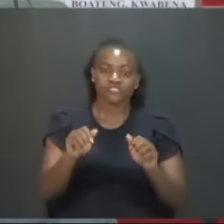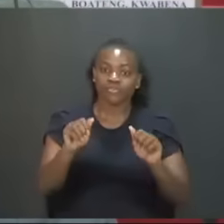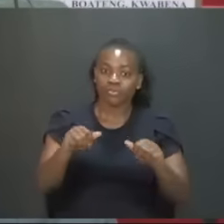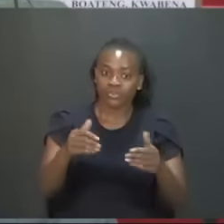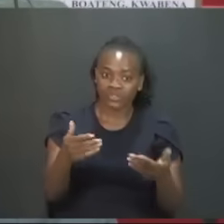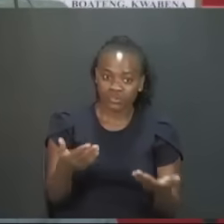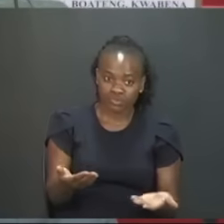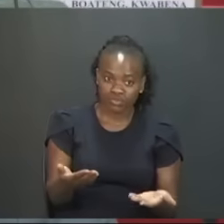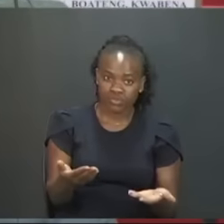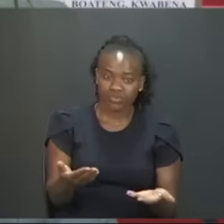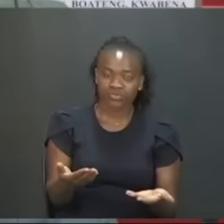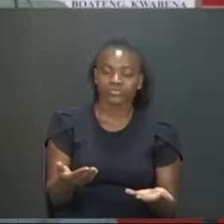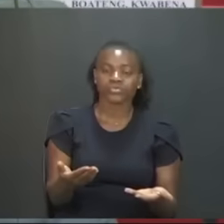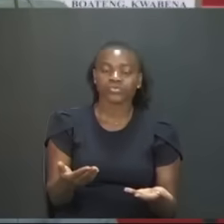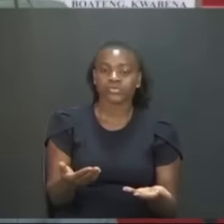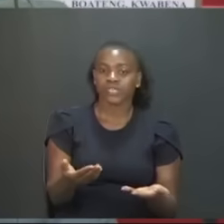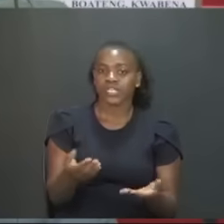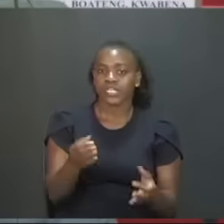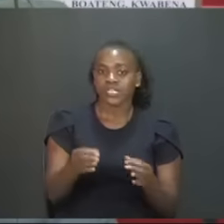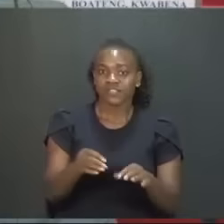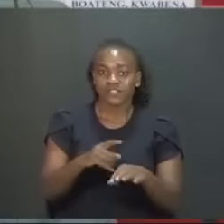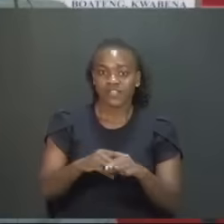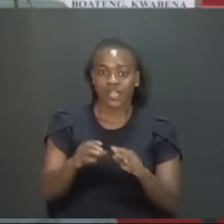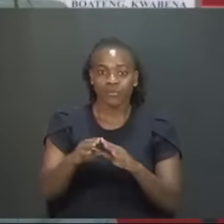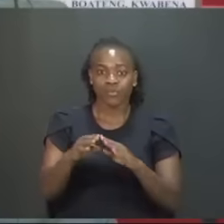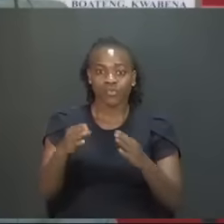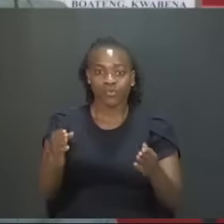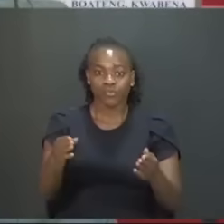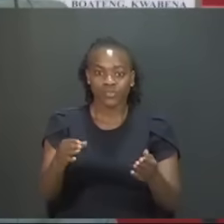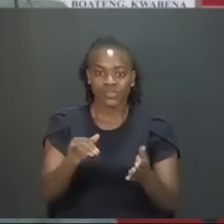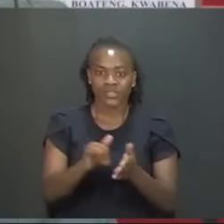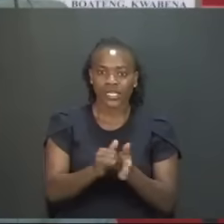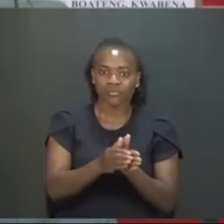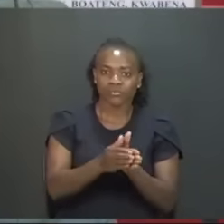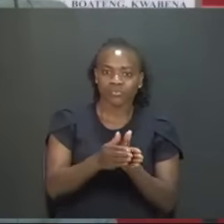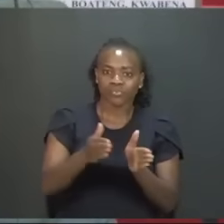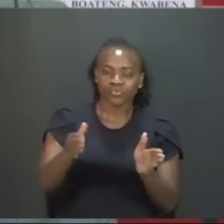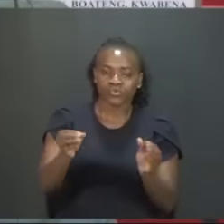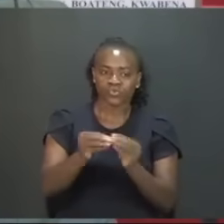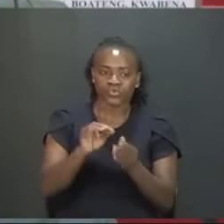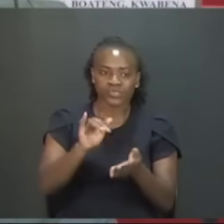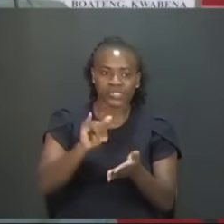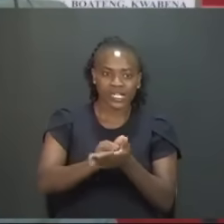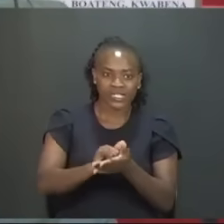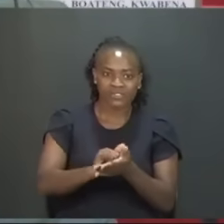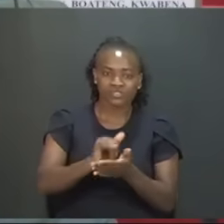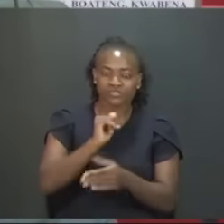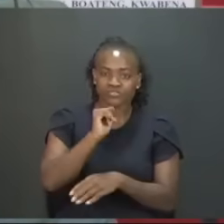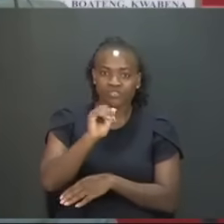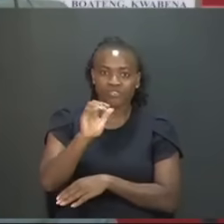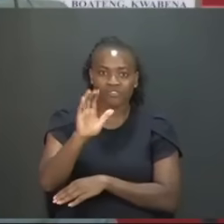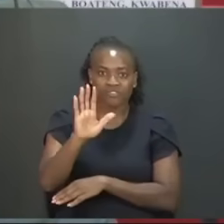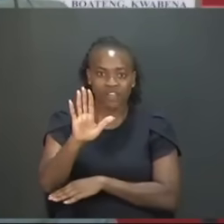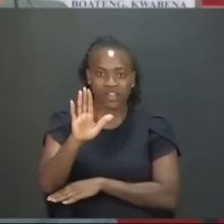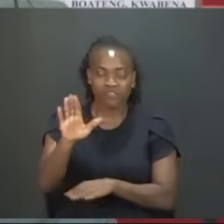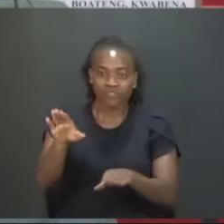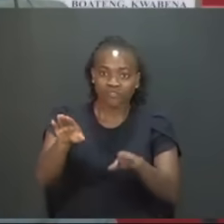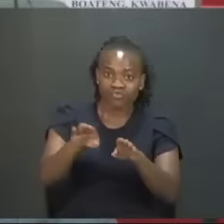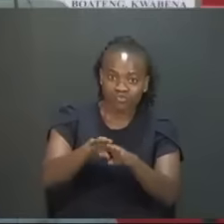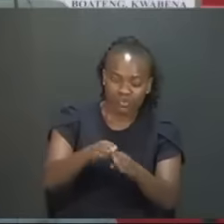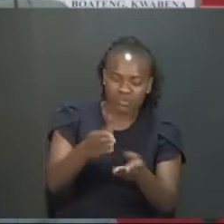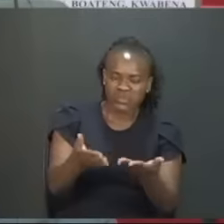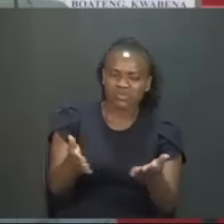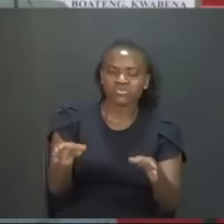the library time can be expanded, so that instead of 5 p.m., for example, they can close